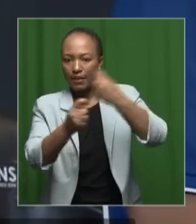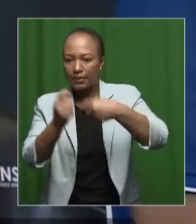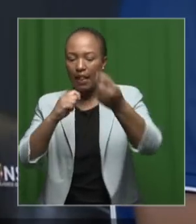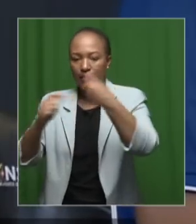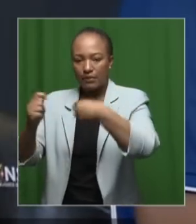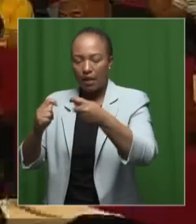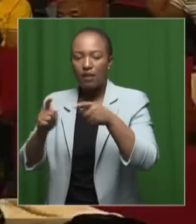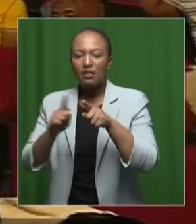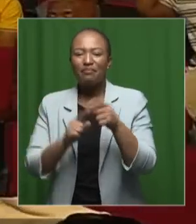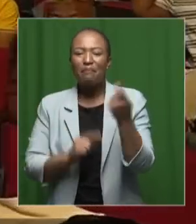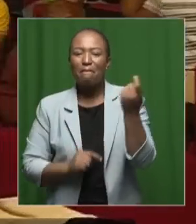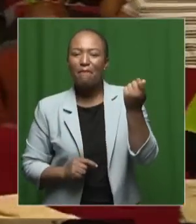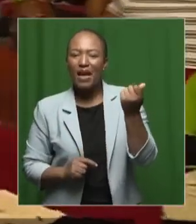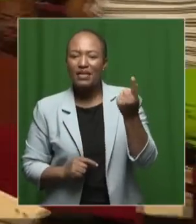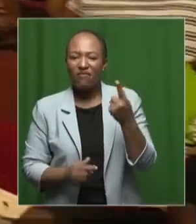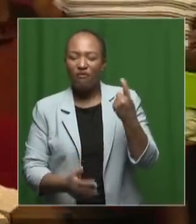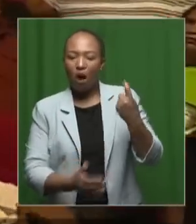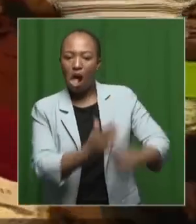reduced,